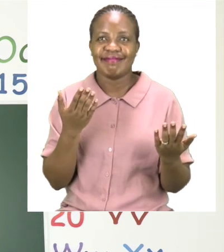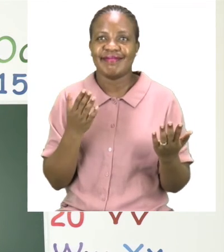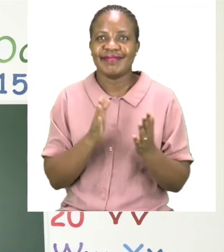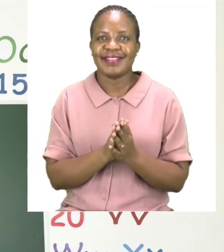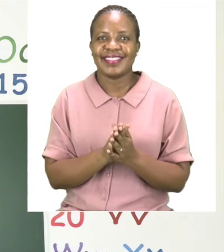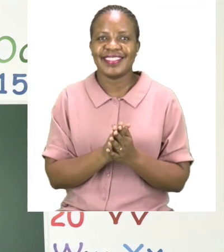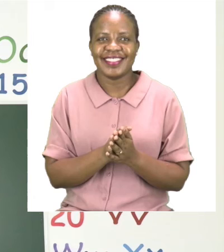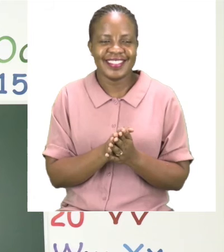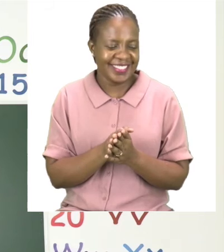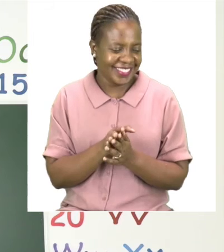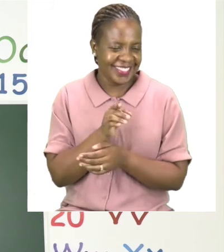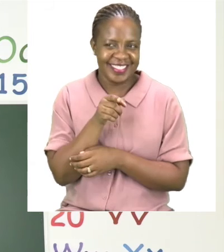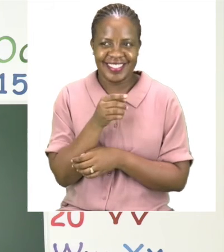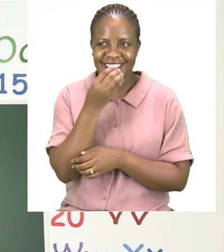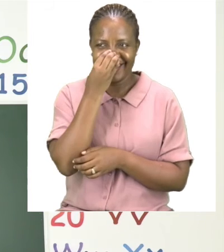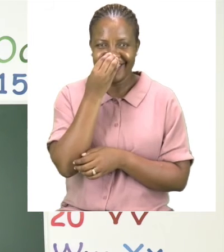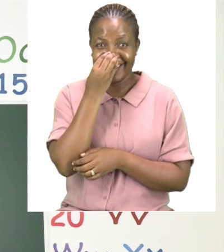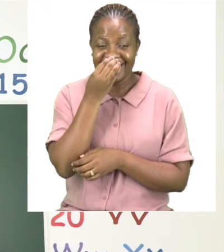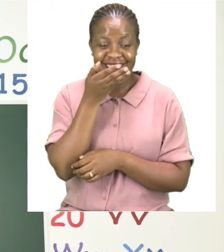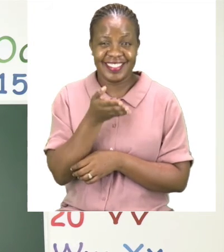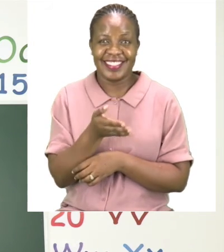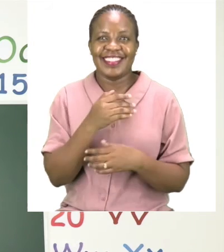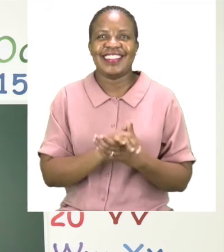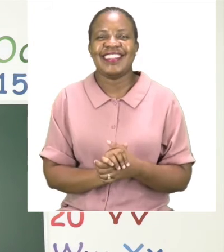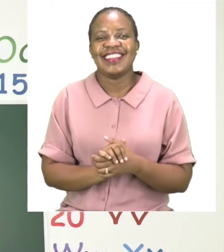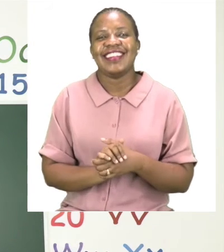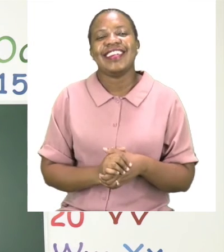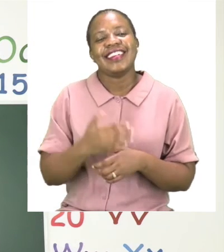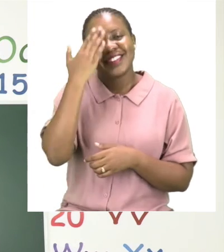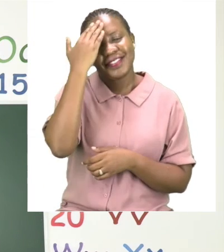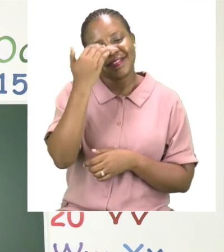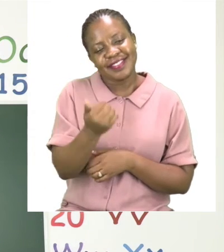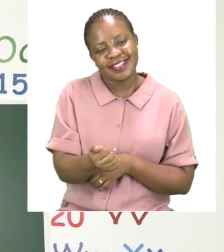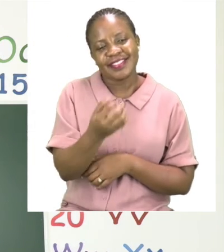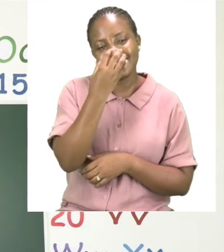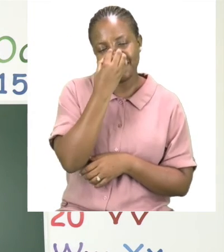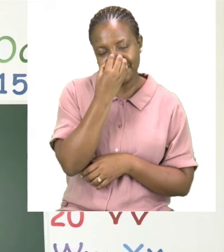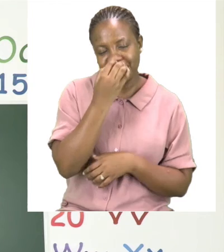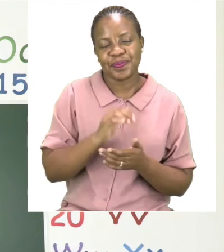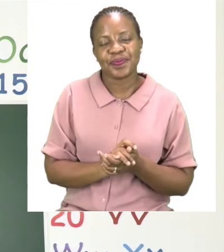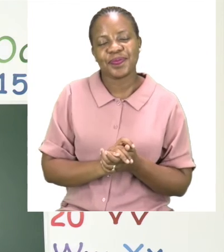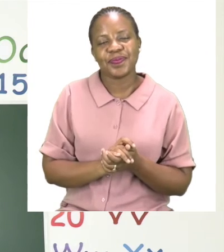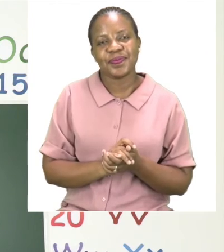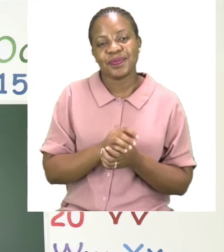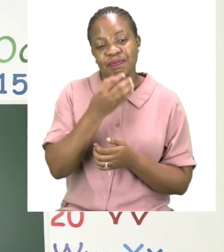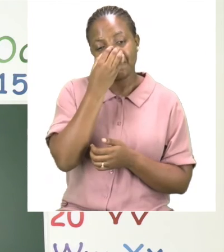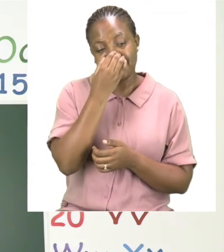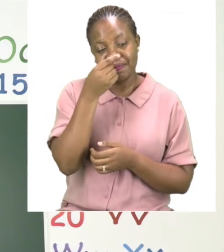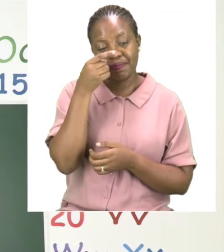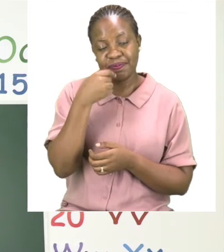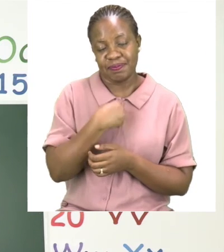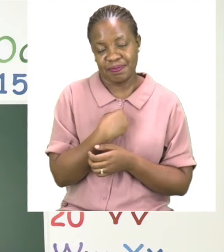Oh, there he is. Hello, Sashi. So, from Sashi